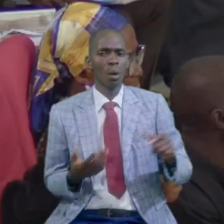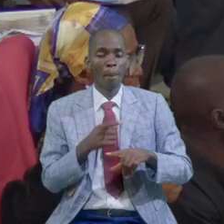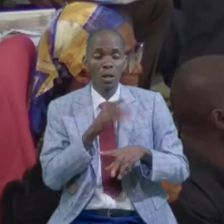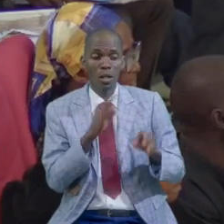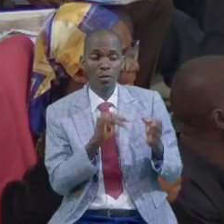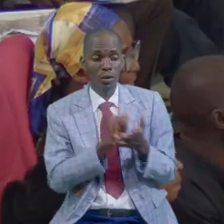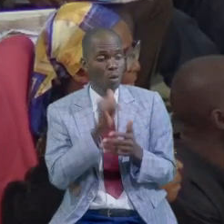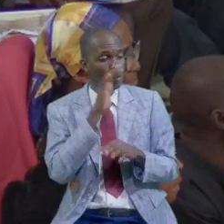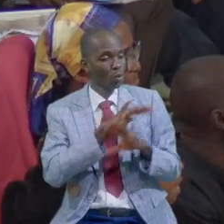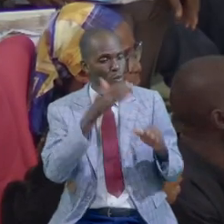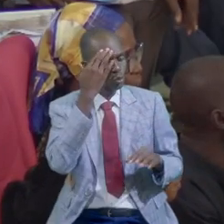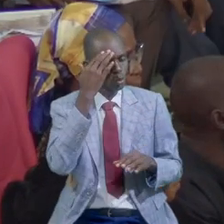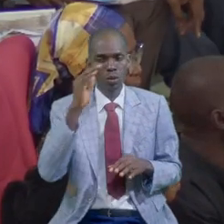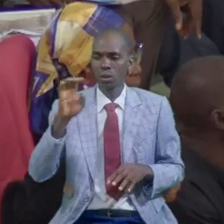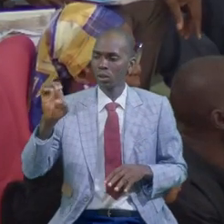know.